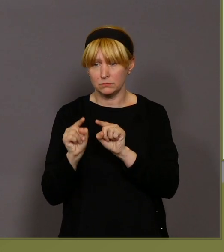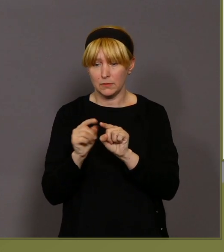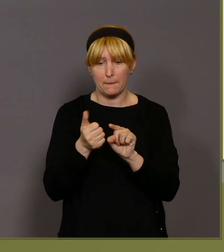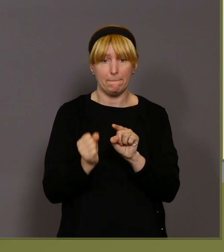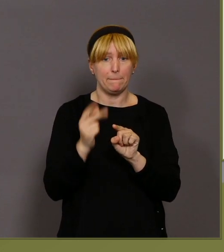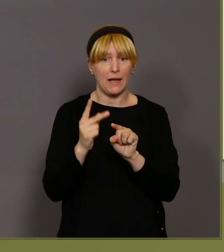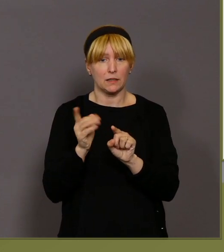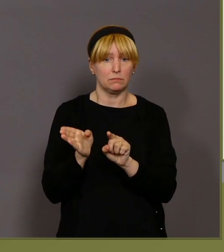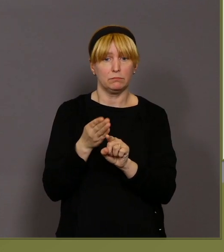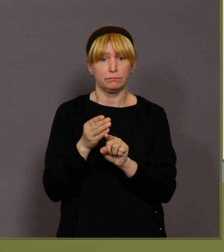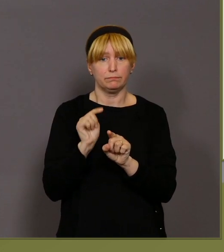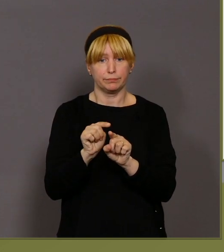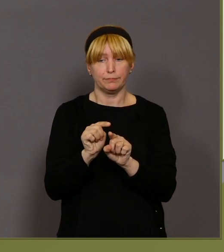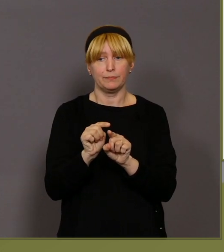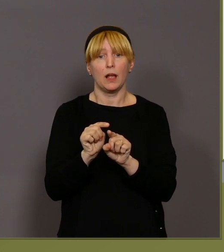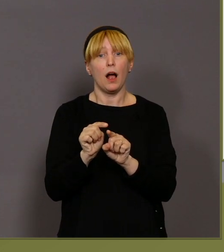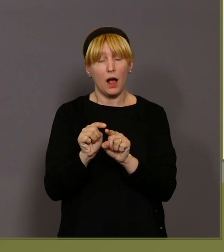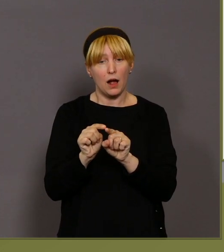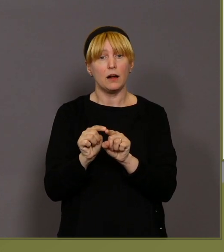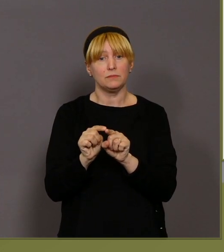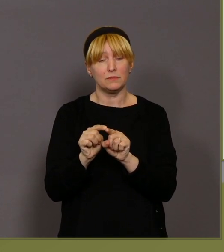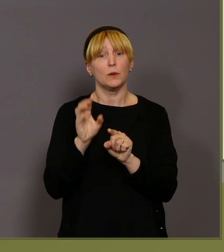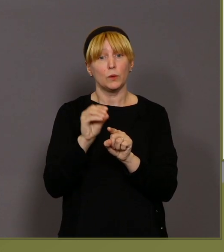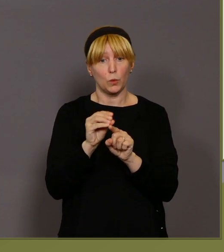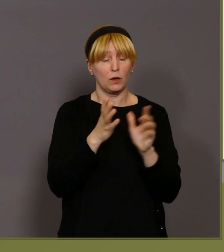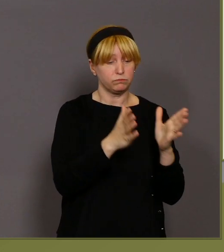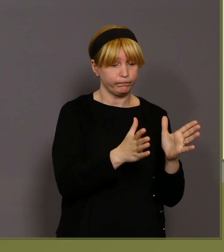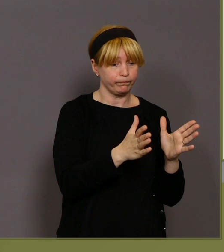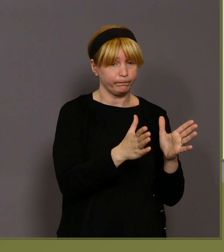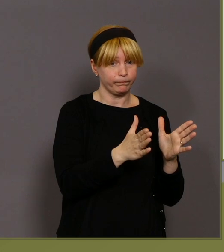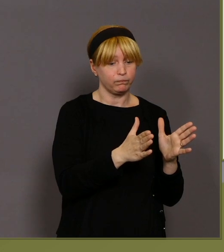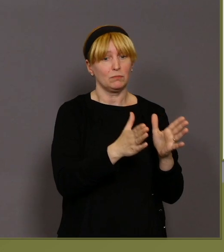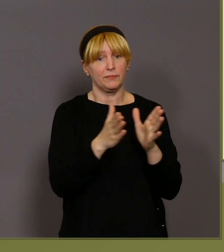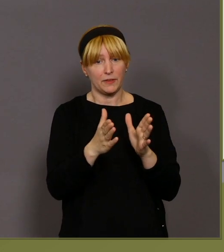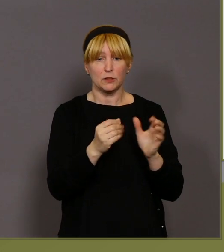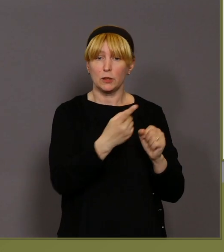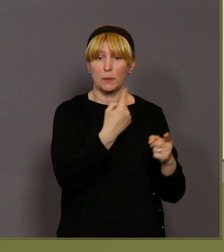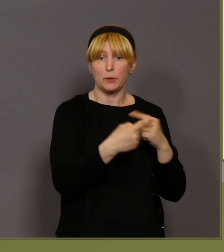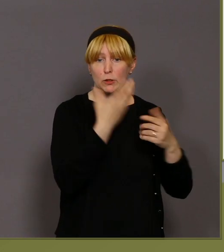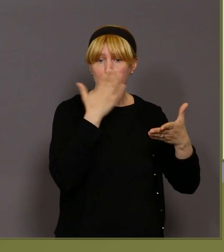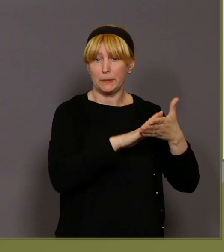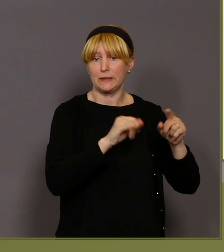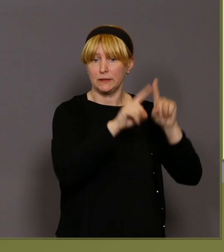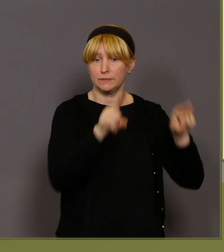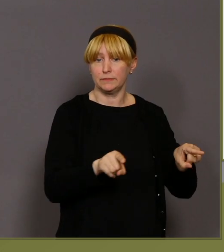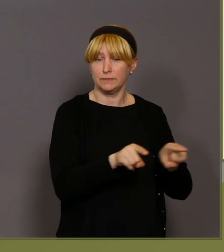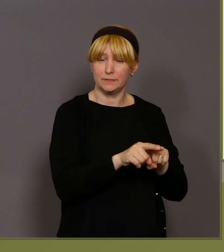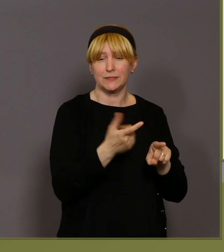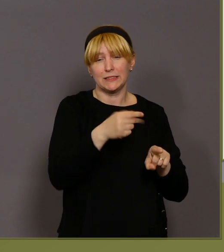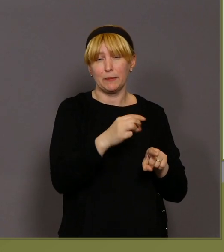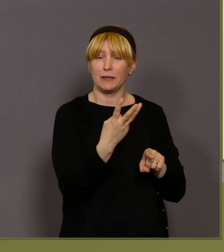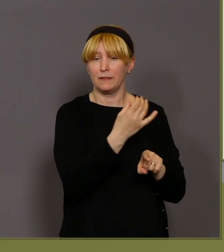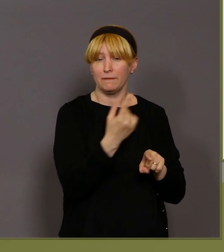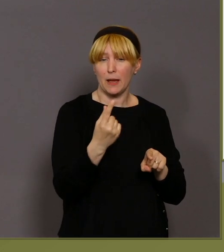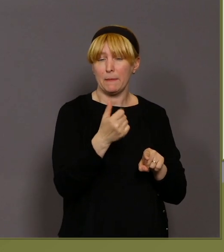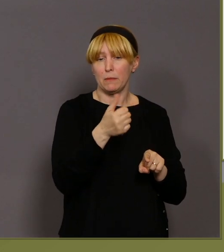button, then your focus is going forward or backwards, like in the web browser, like